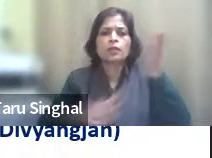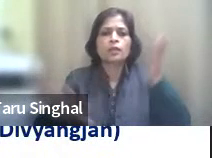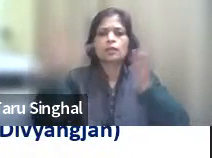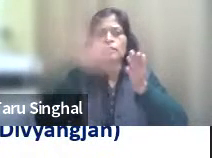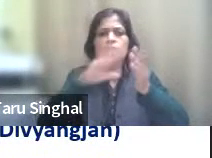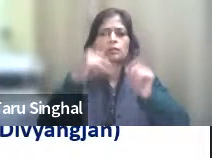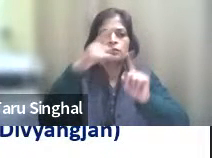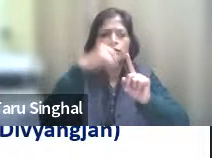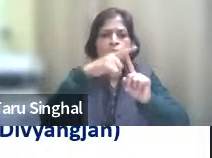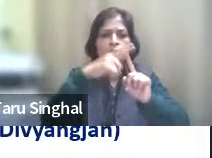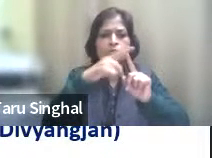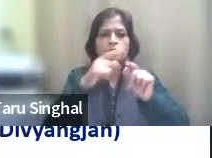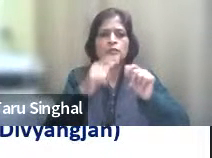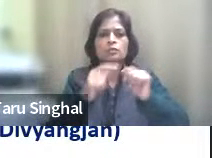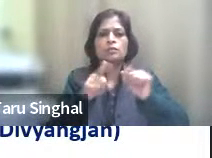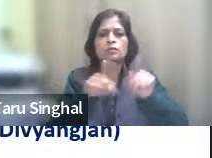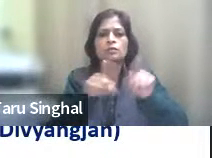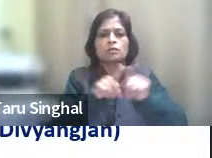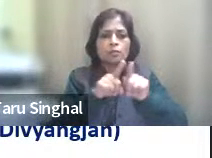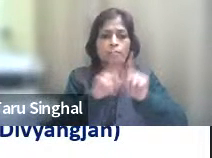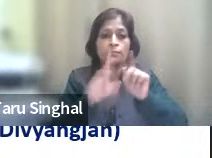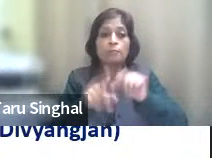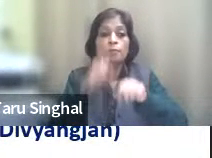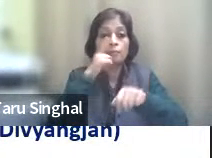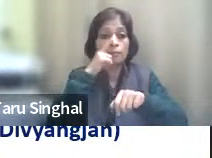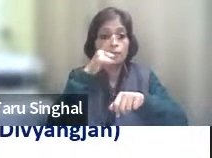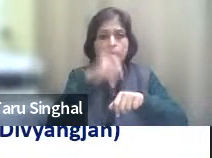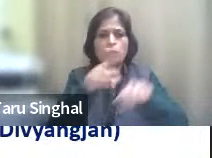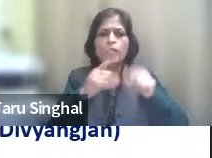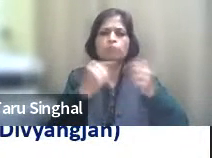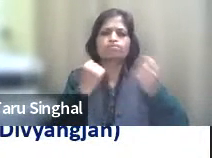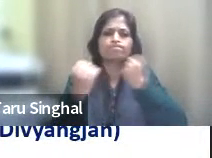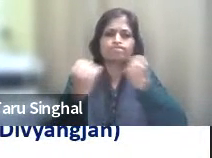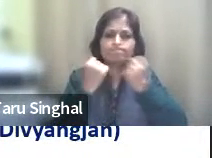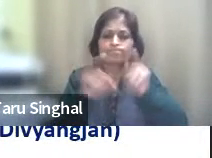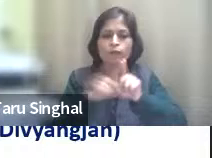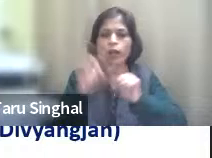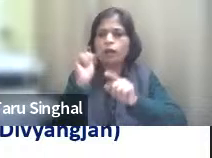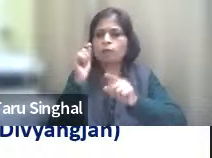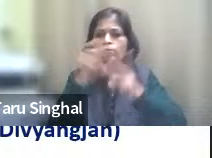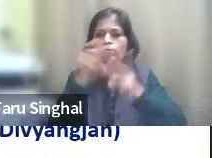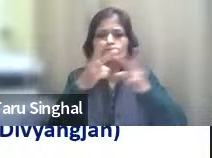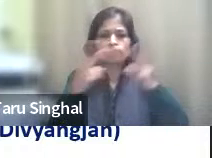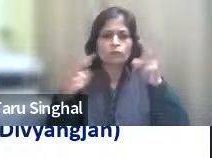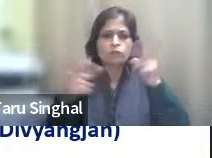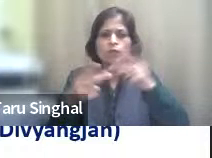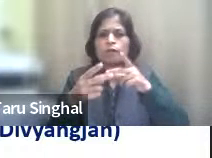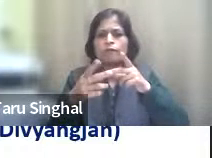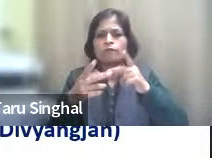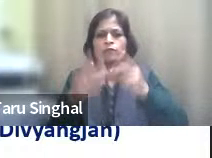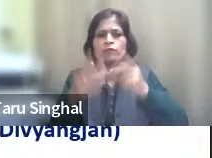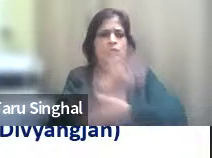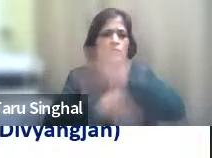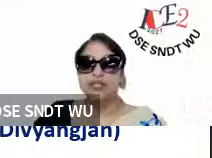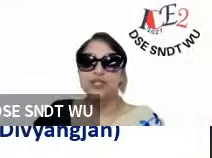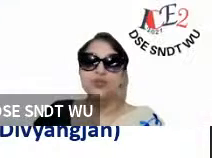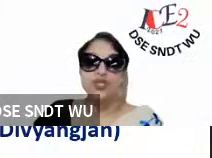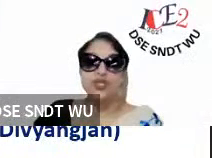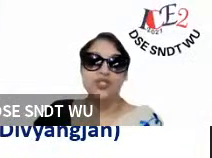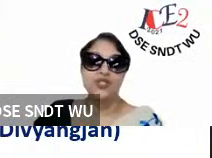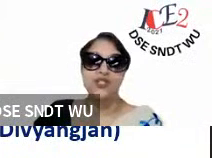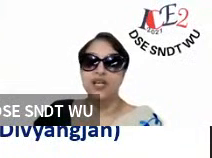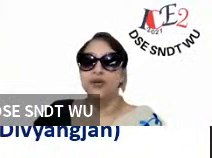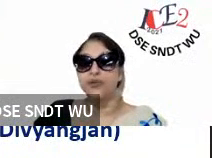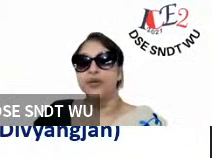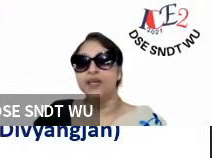also a senior member in our field. Ma'am is very much active in the field and consults on various issues related to